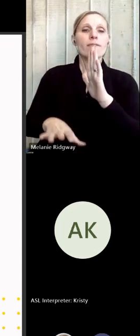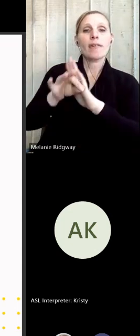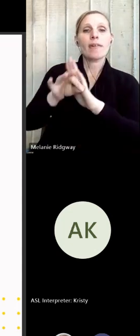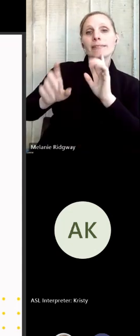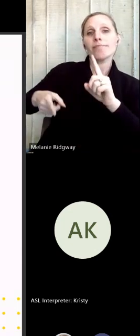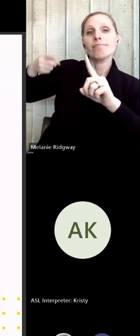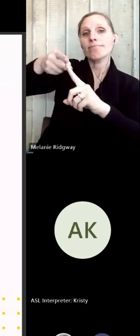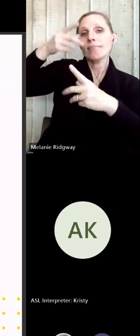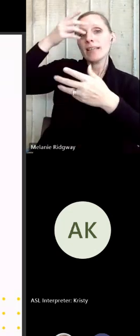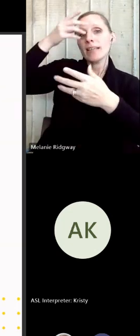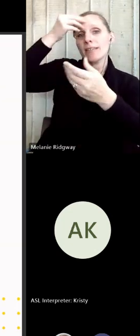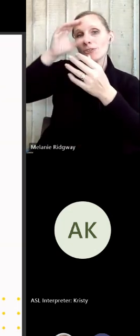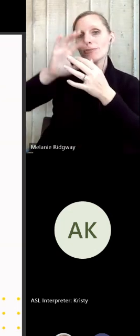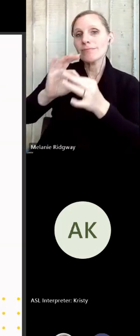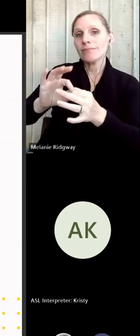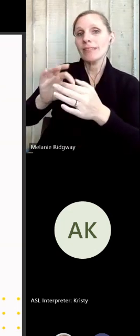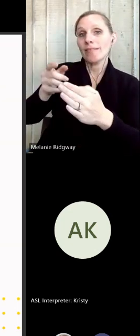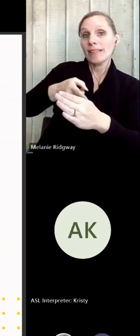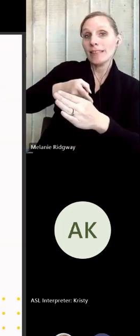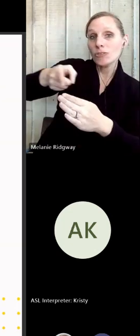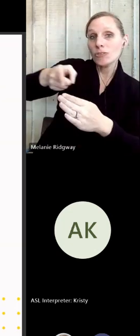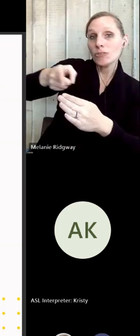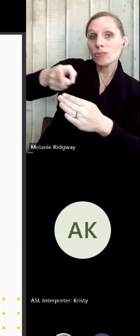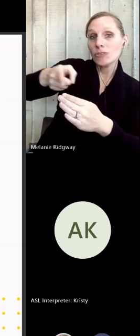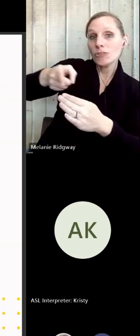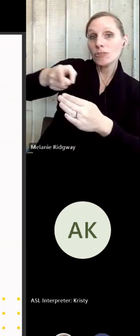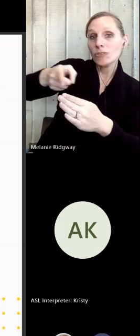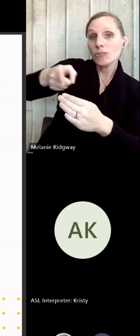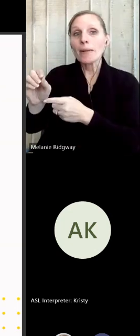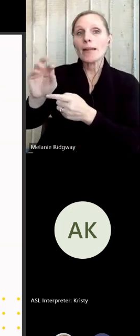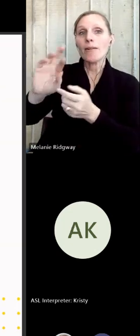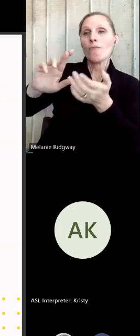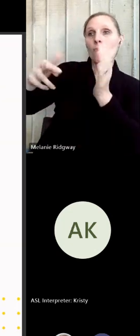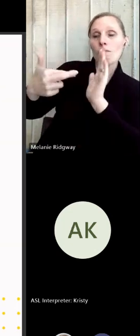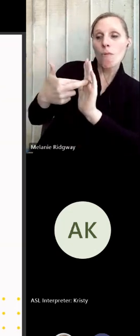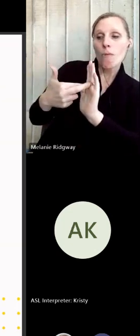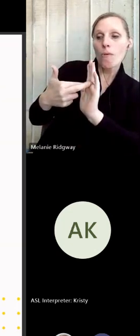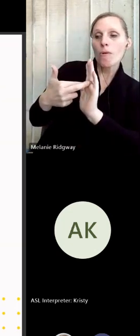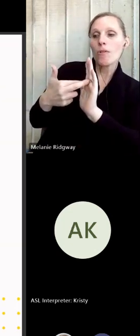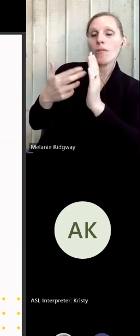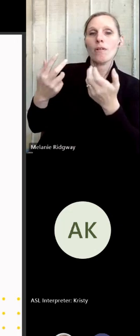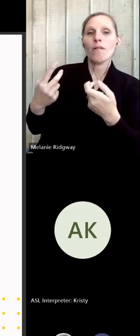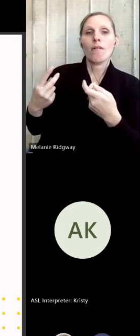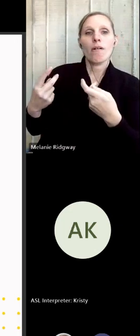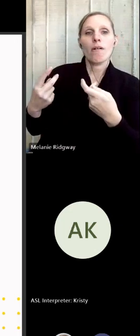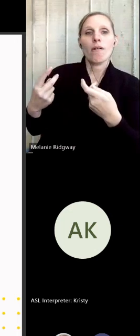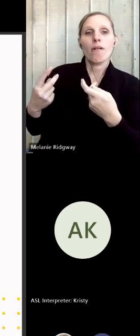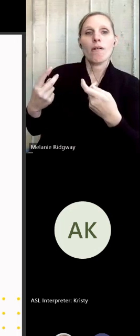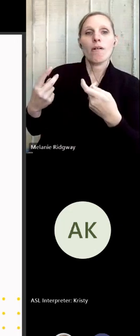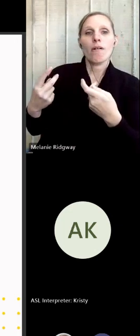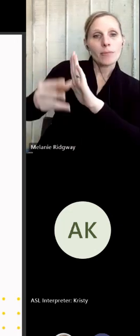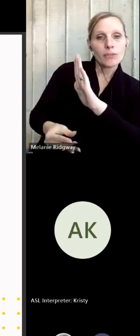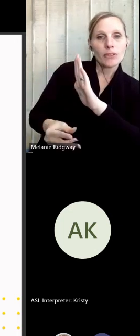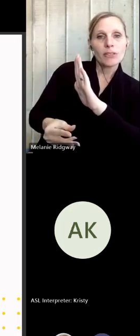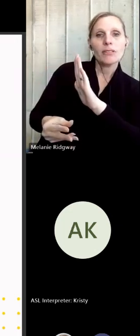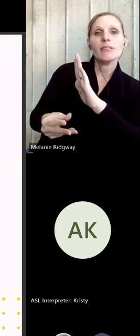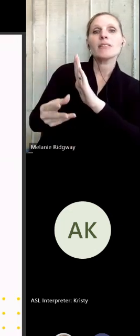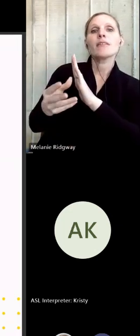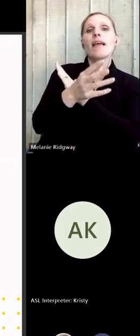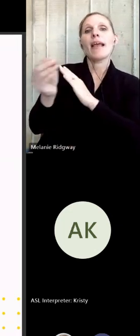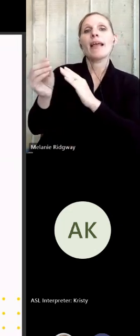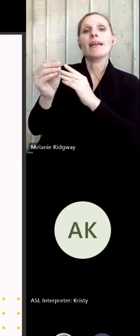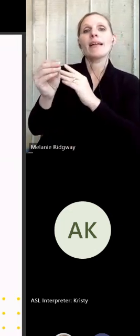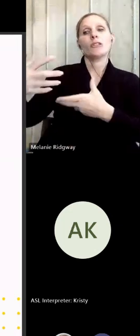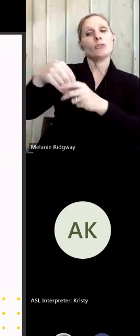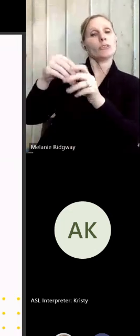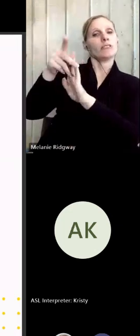a particular industry, company, role, student opportunities,